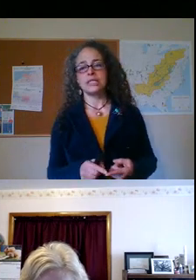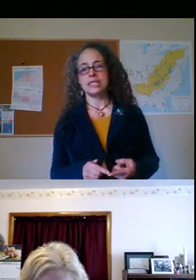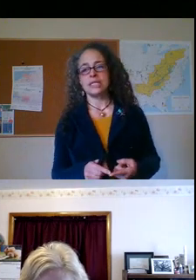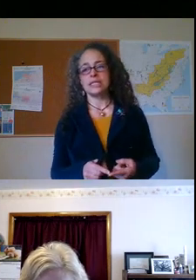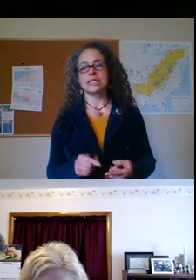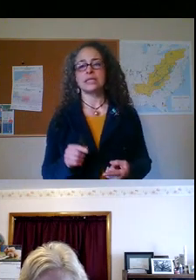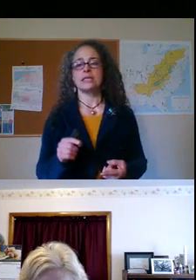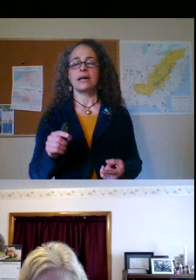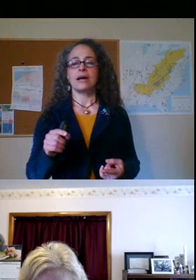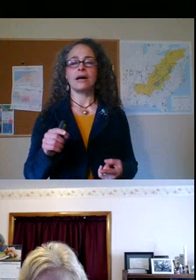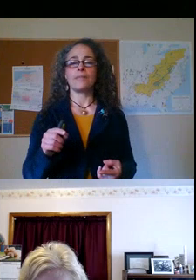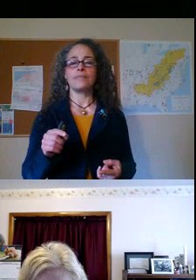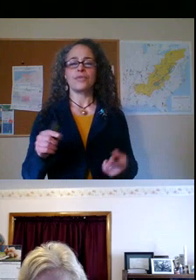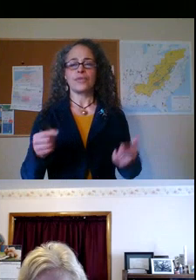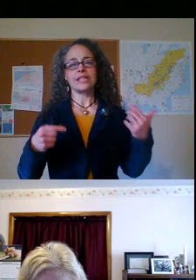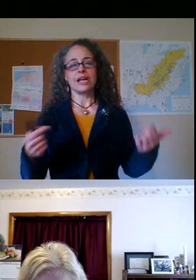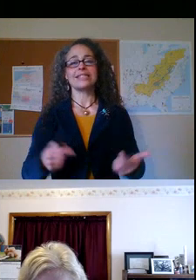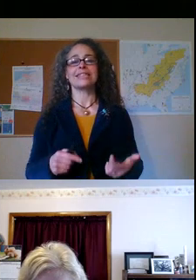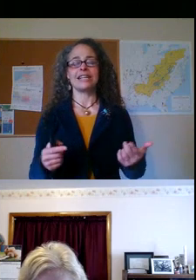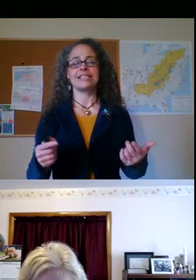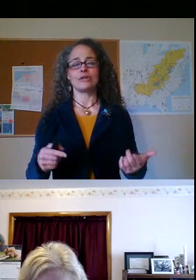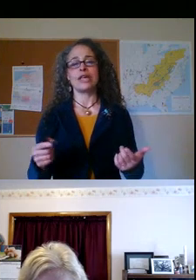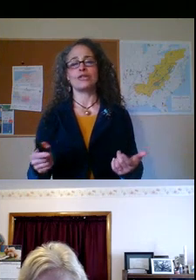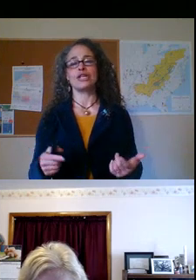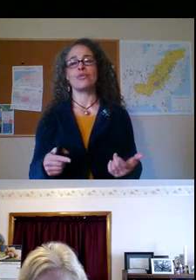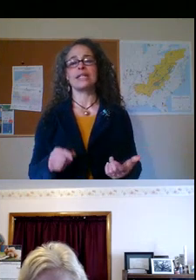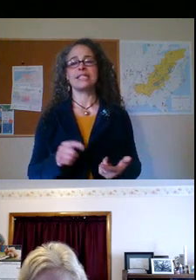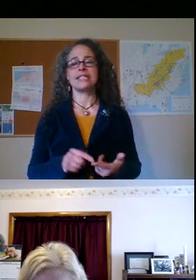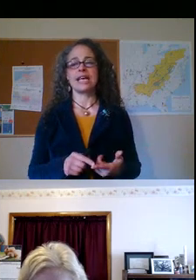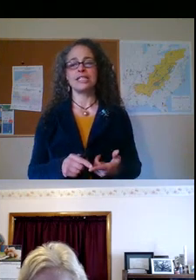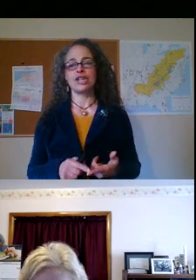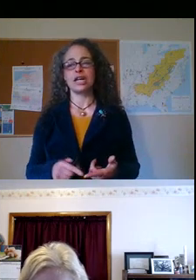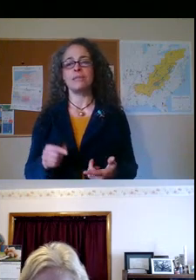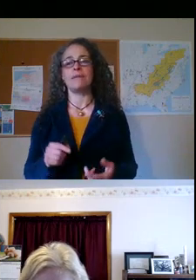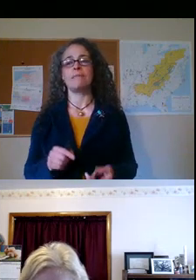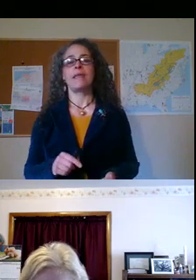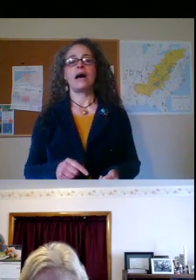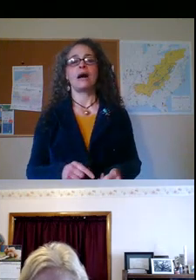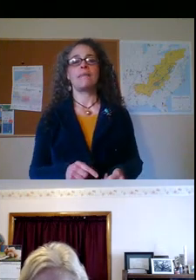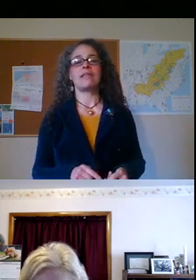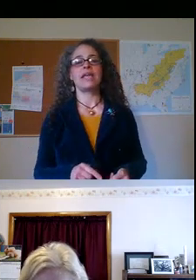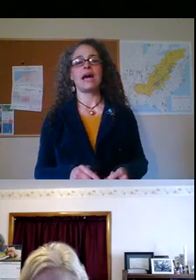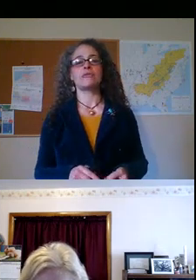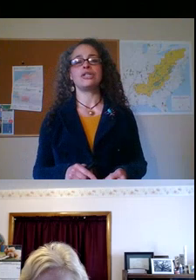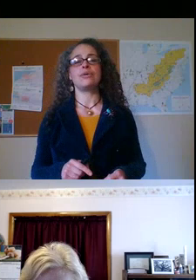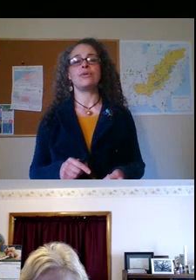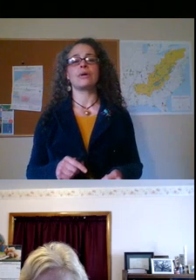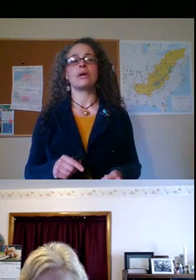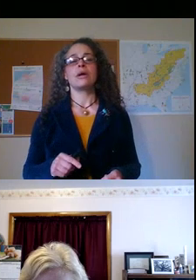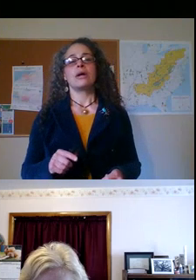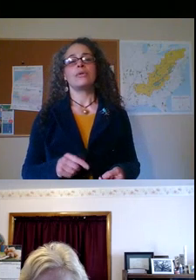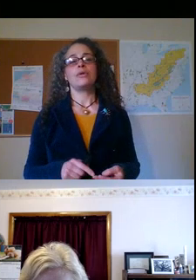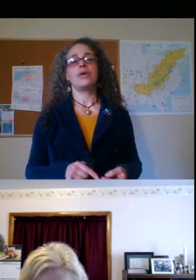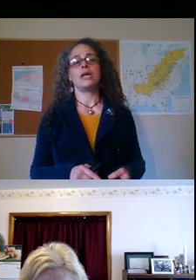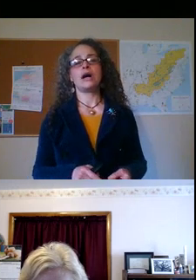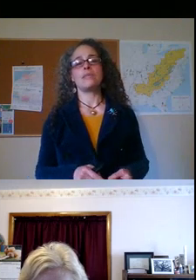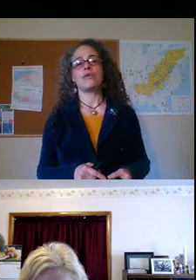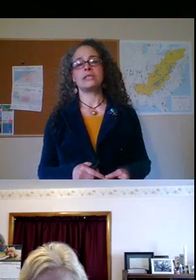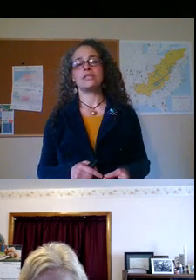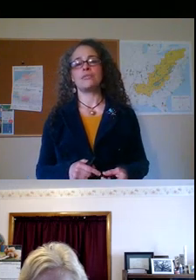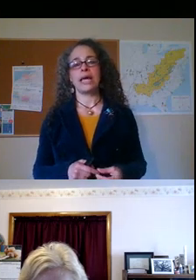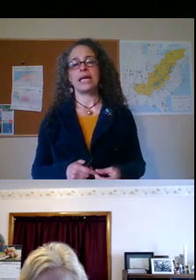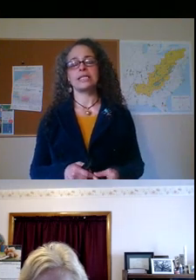the LDDs, that's us, so Southern Tier West SEDS document, and the county or